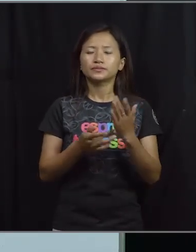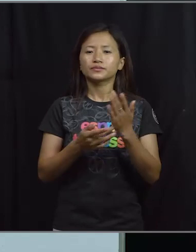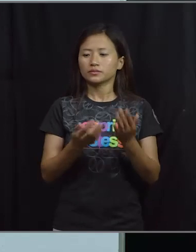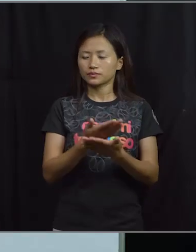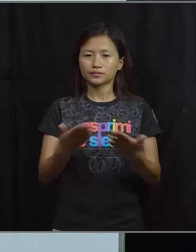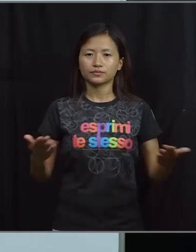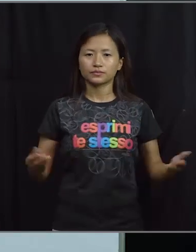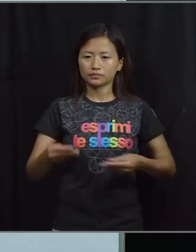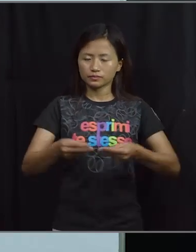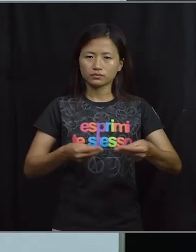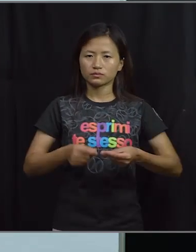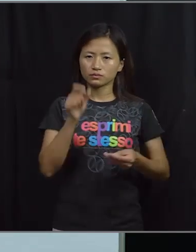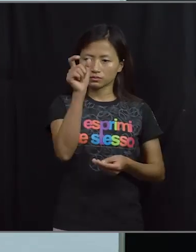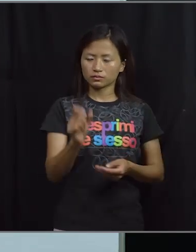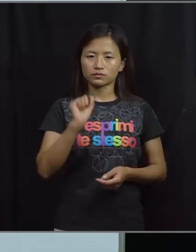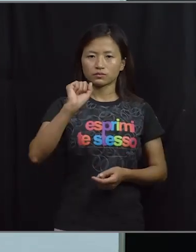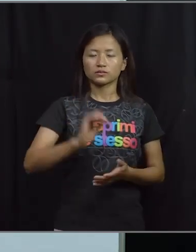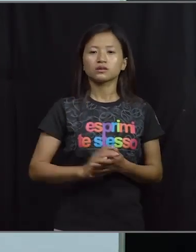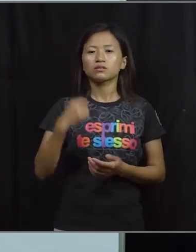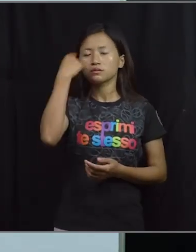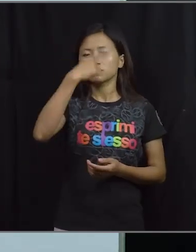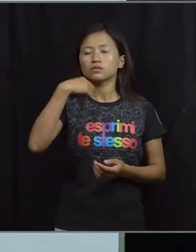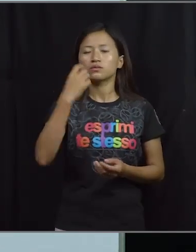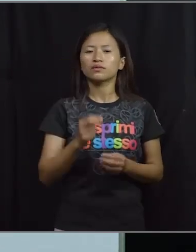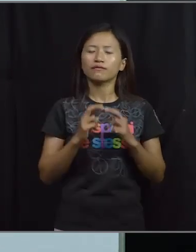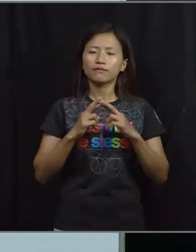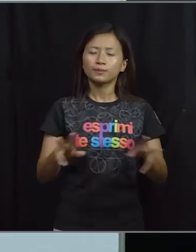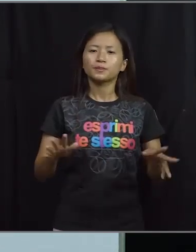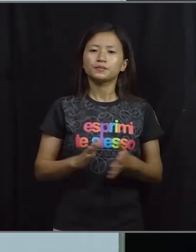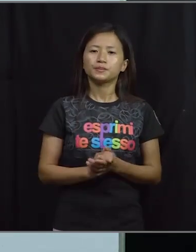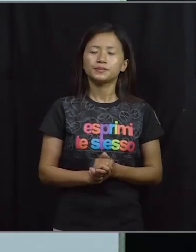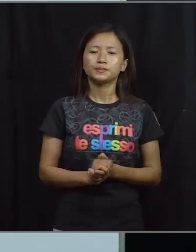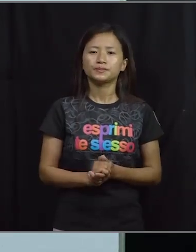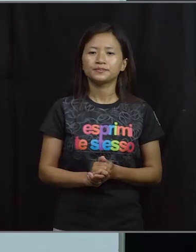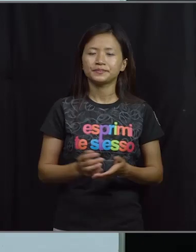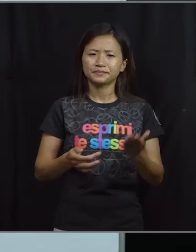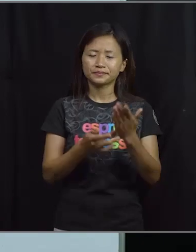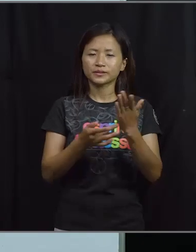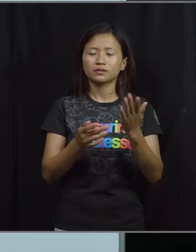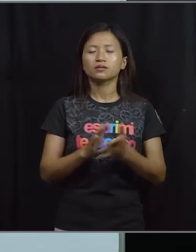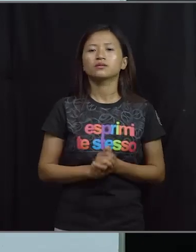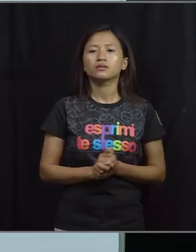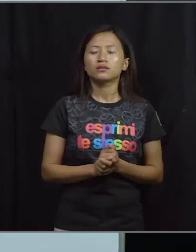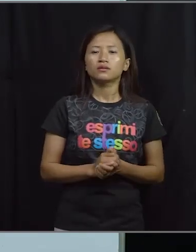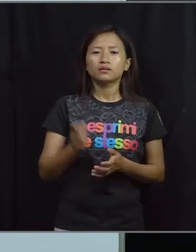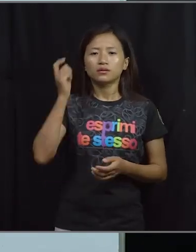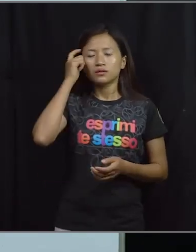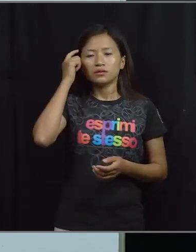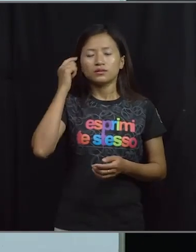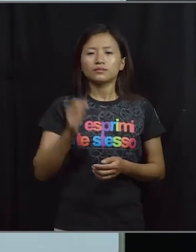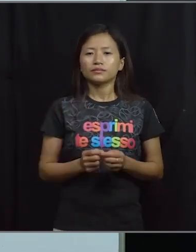are those entrepreneurs who are very technical, which means they think of